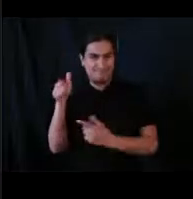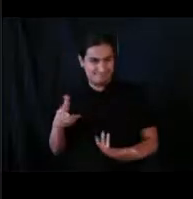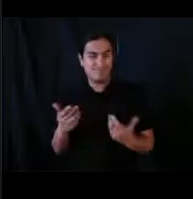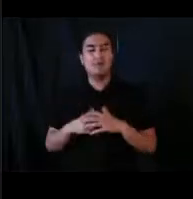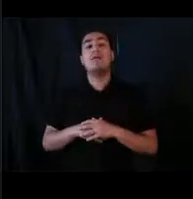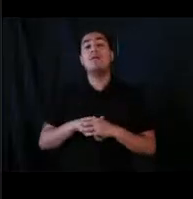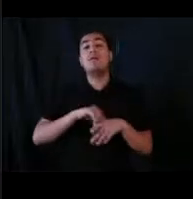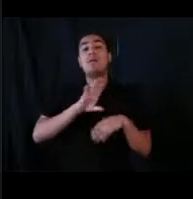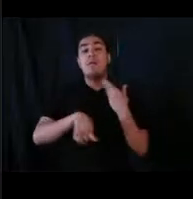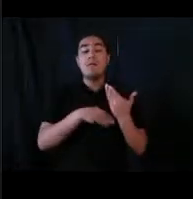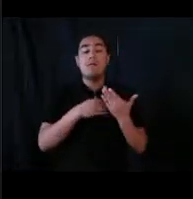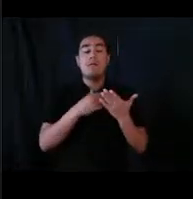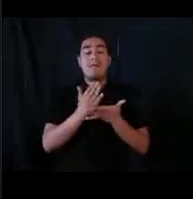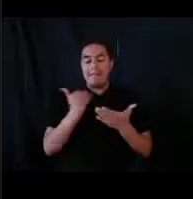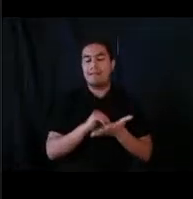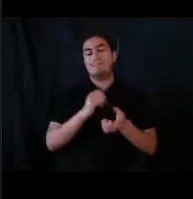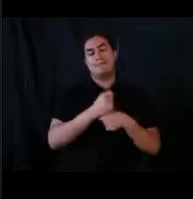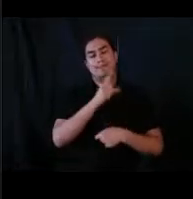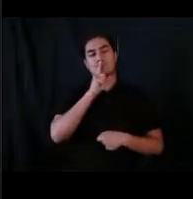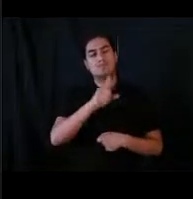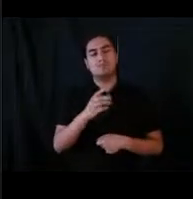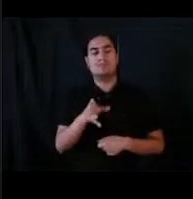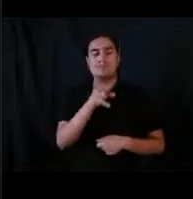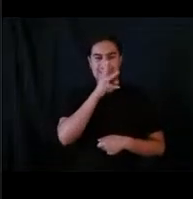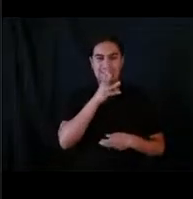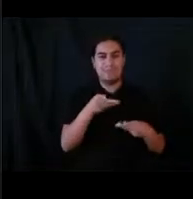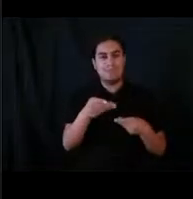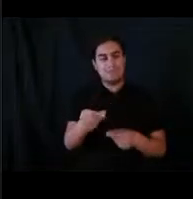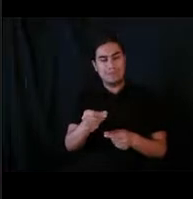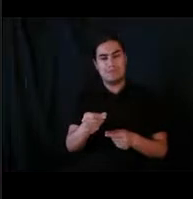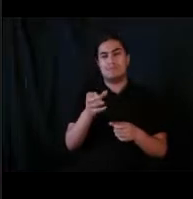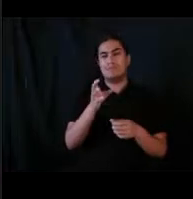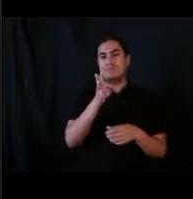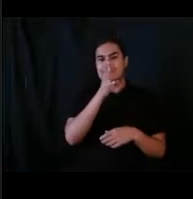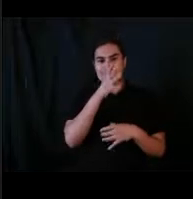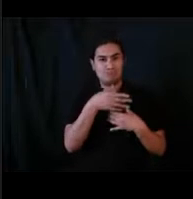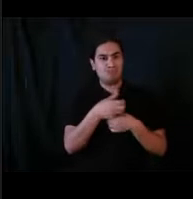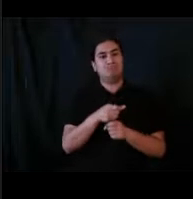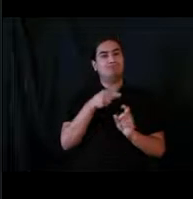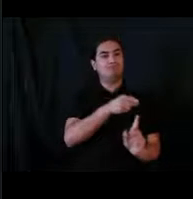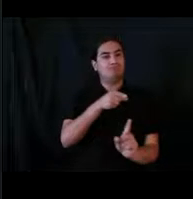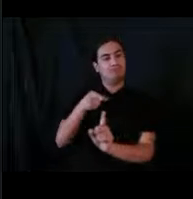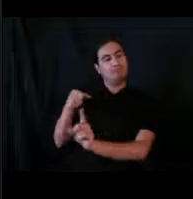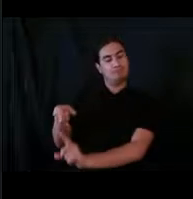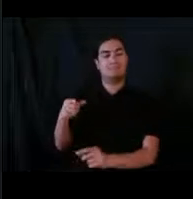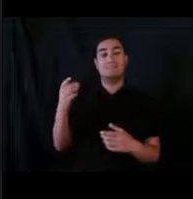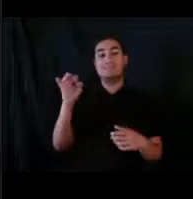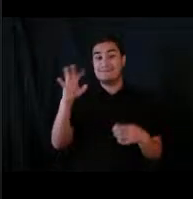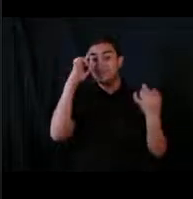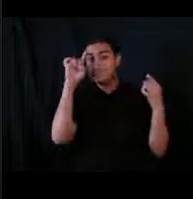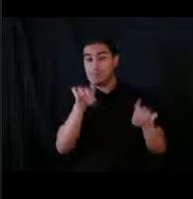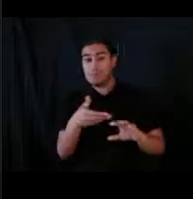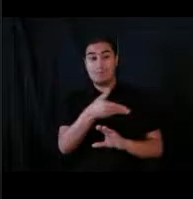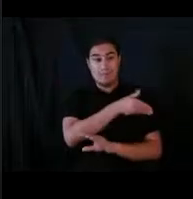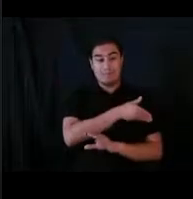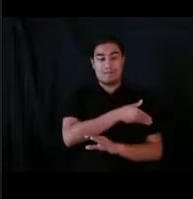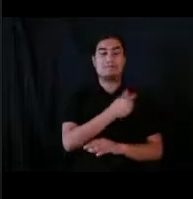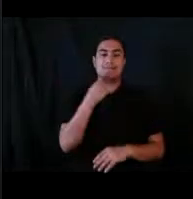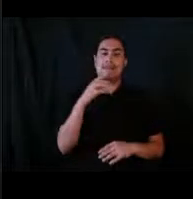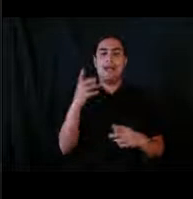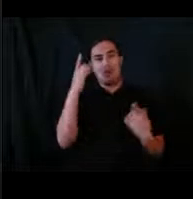please do your best to be concise with your comments please make sure that your comments add new information if you agree with a previous speaker simply make that